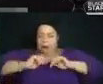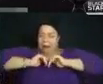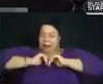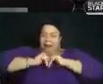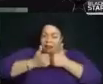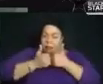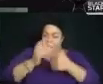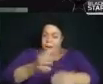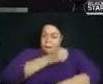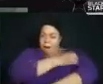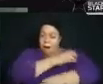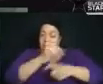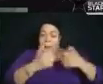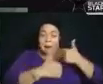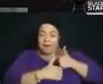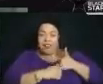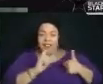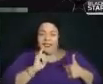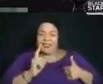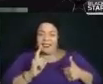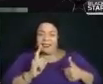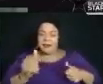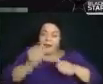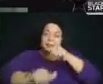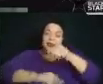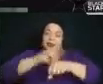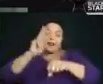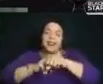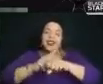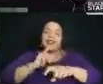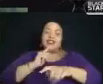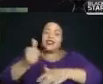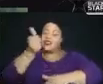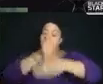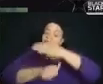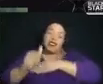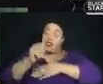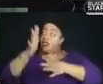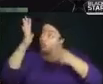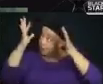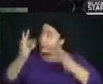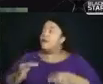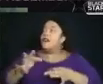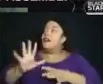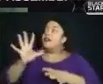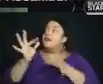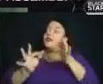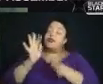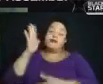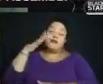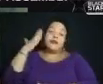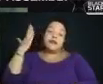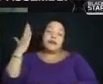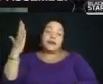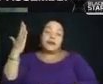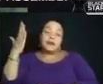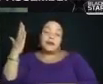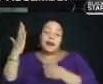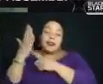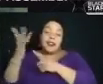judgment until they fully care and fully love for the least of these, the hungry, the outcast, and the left